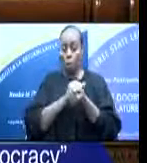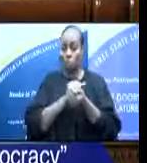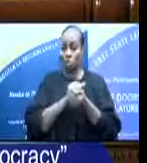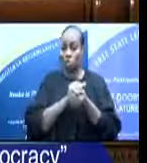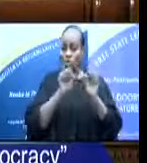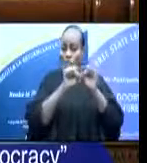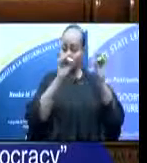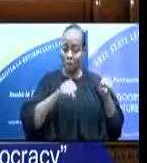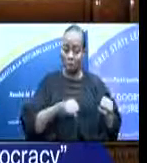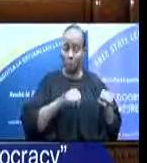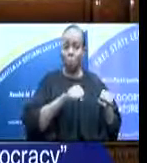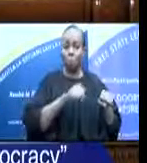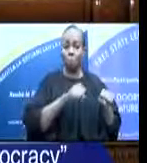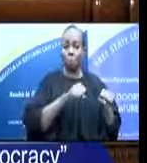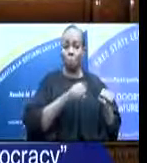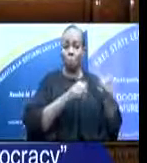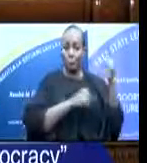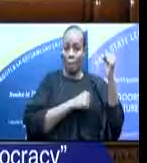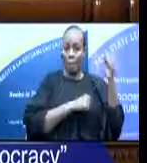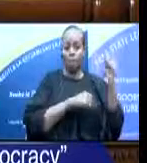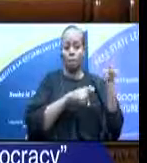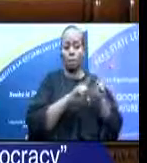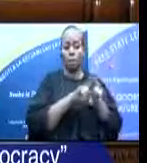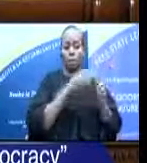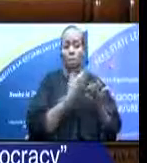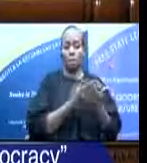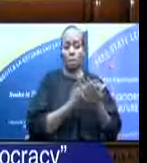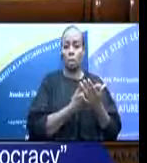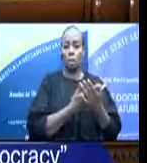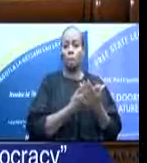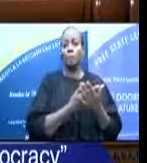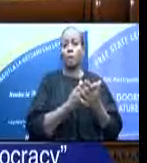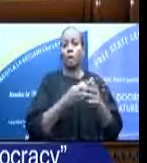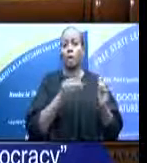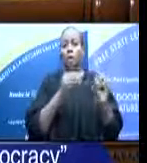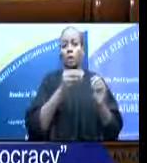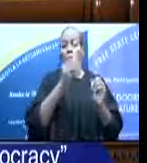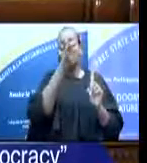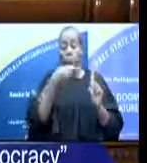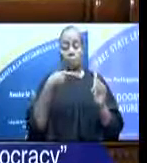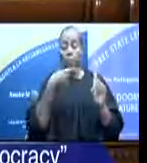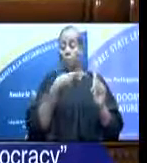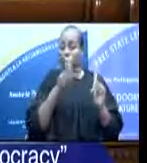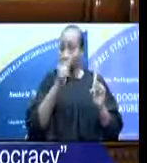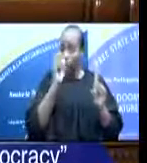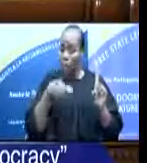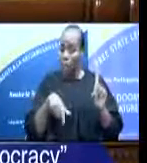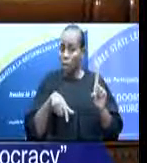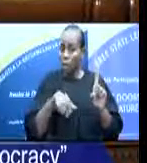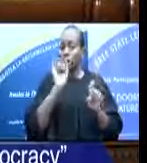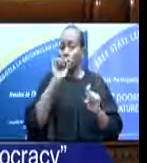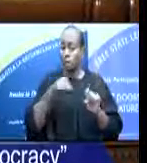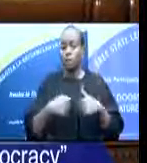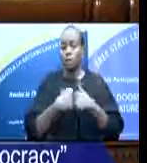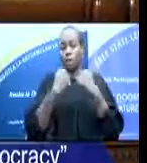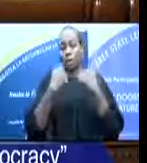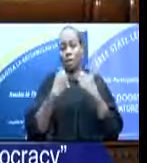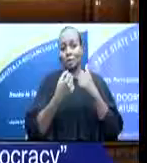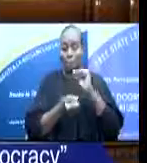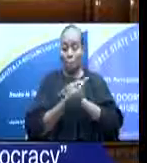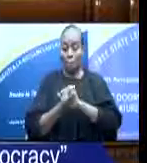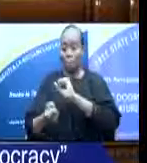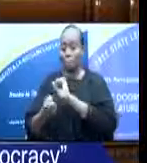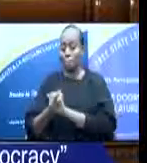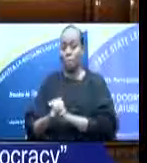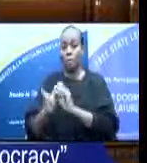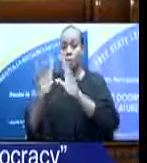kitchen services within their facilities. In conclusion, Madam Speaker, despite the challenges that arise